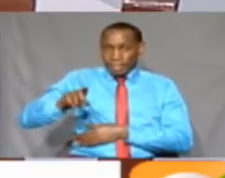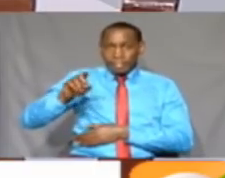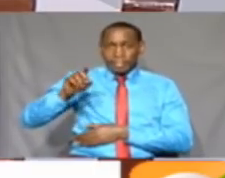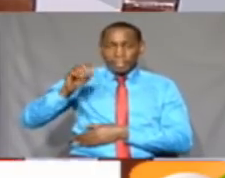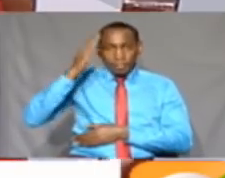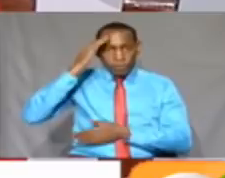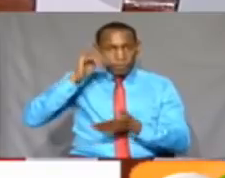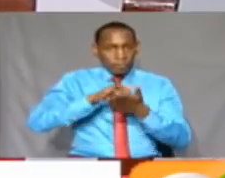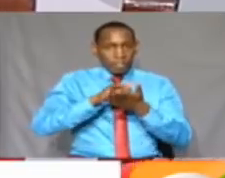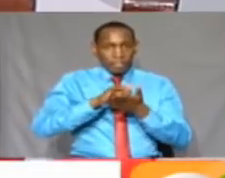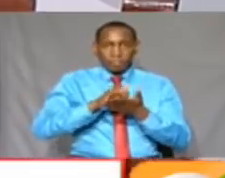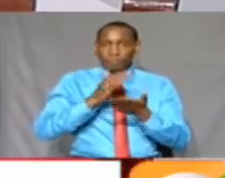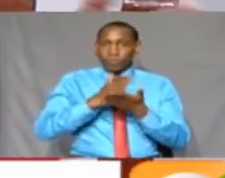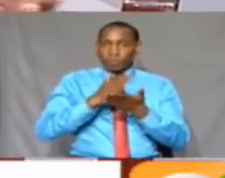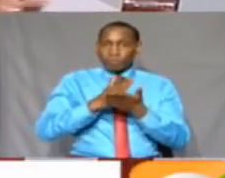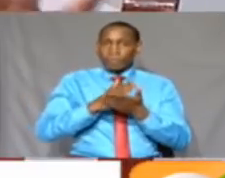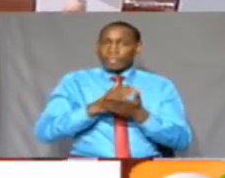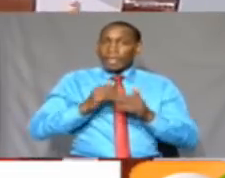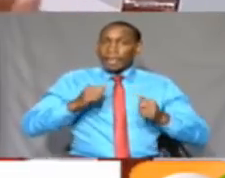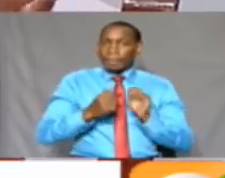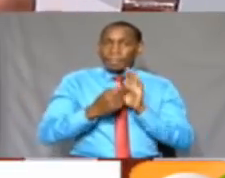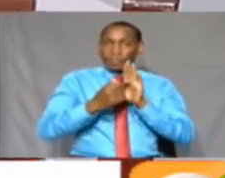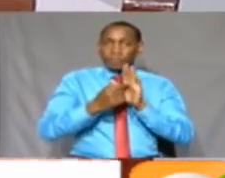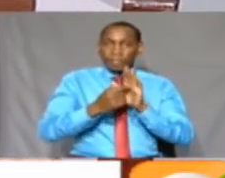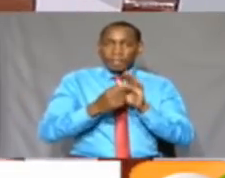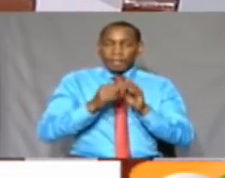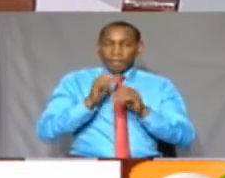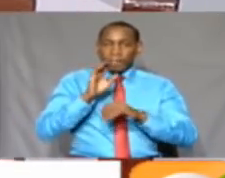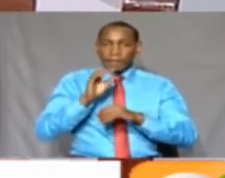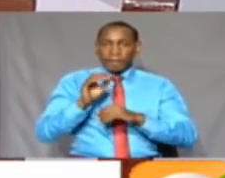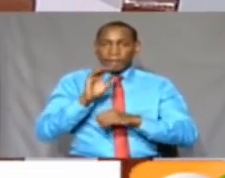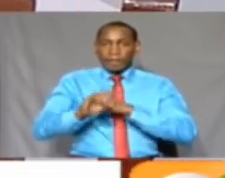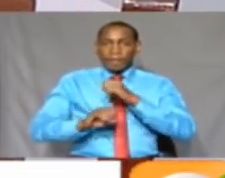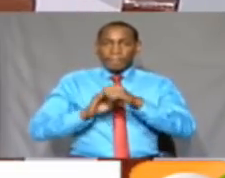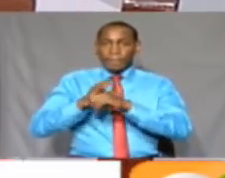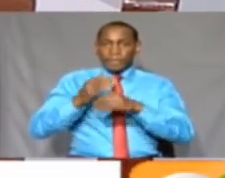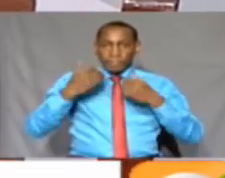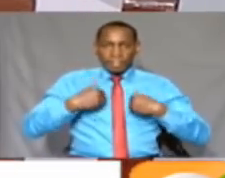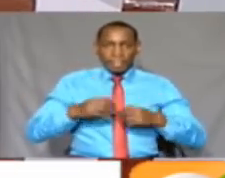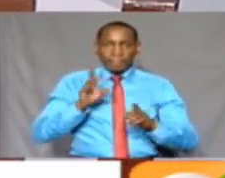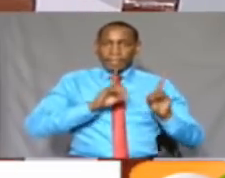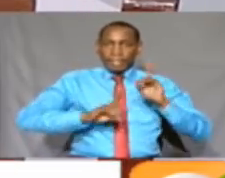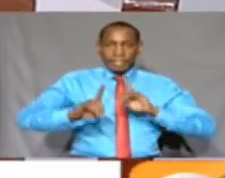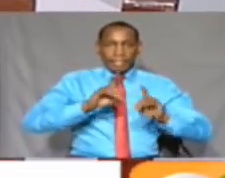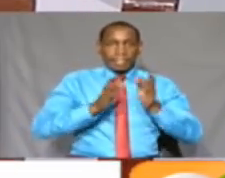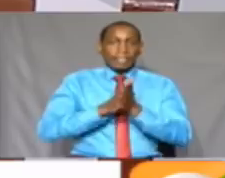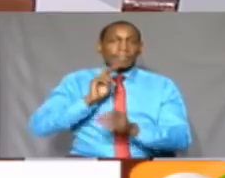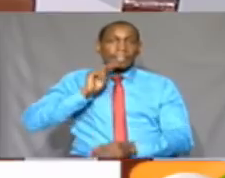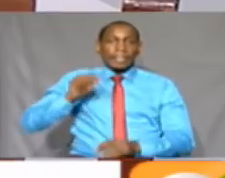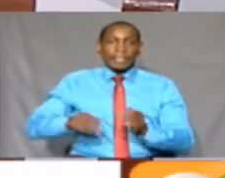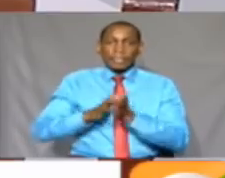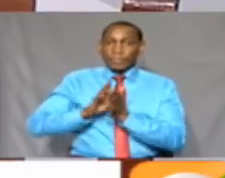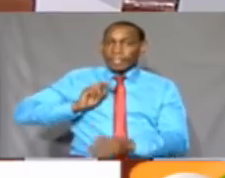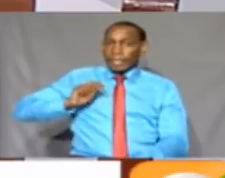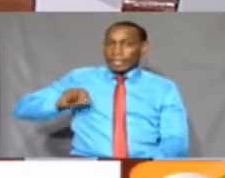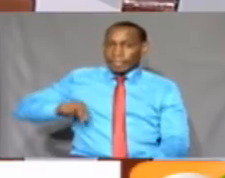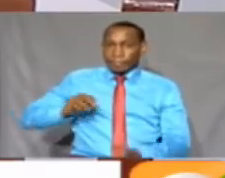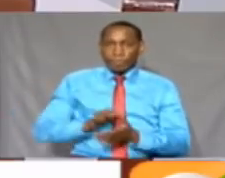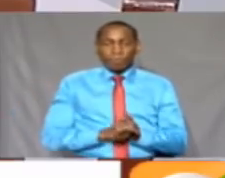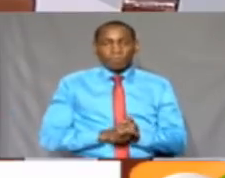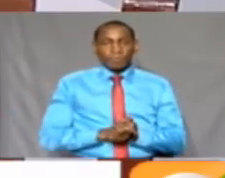glad you showed a video of me dancing with my nieces, yes, and nephews, yeah? Yeah.